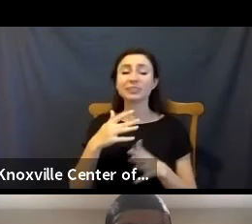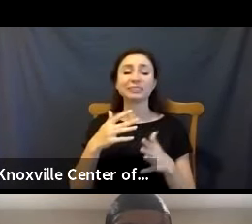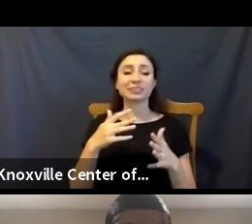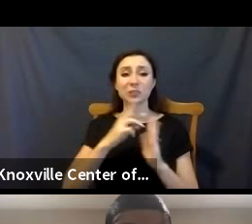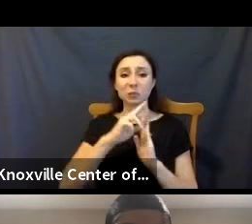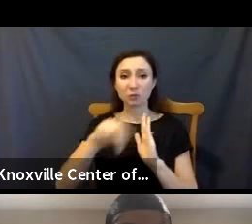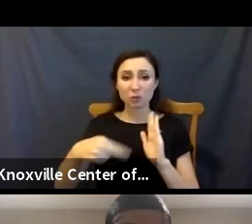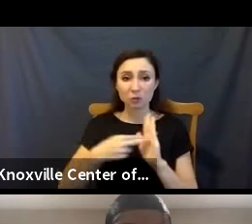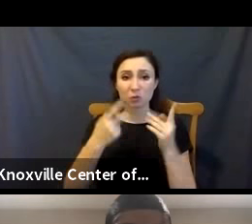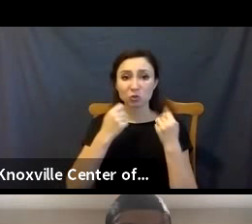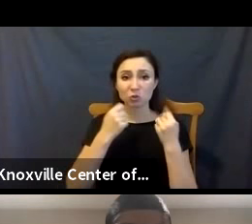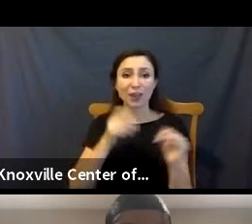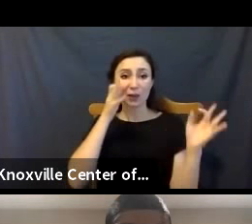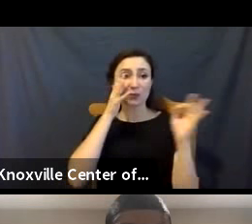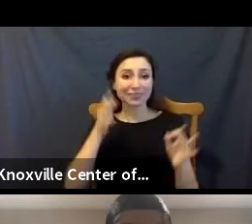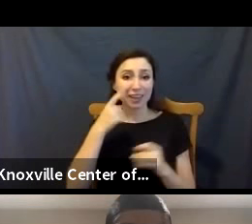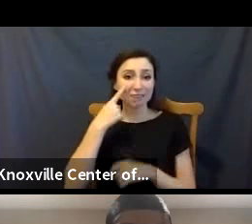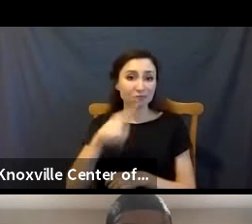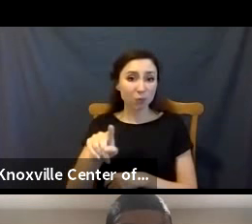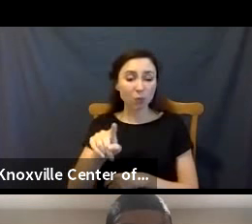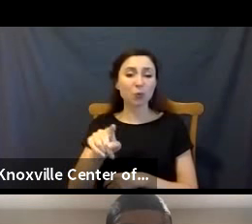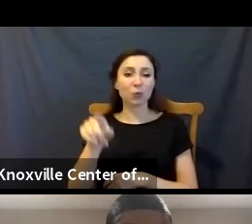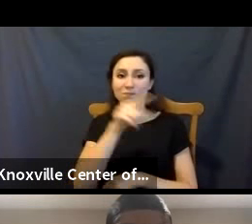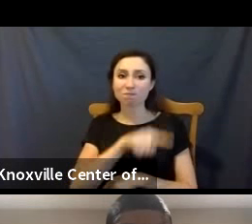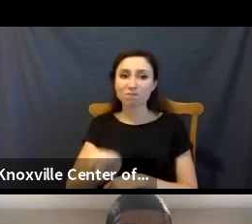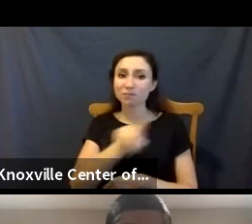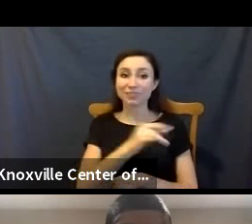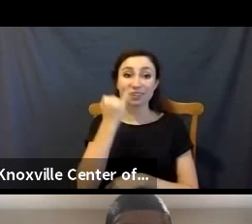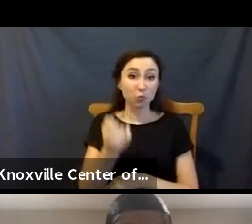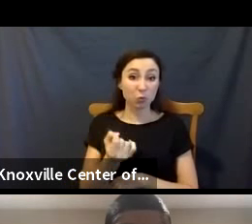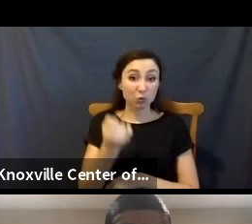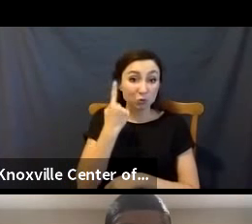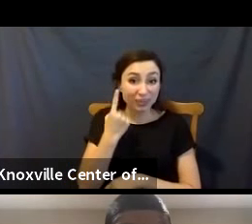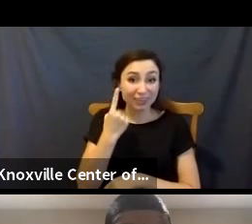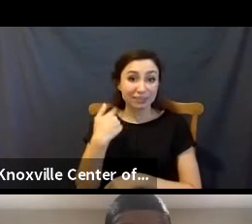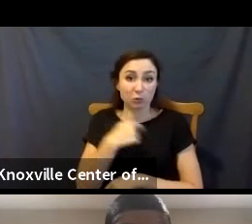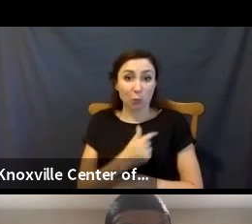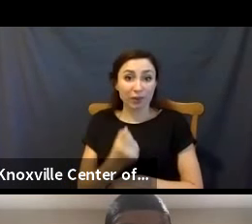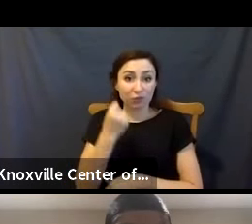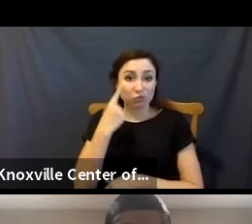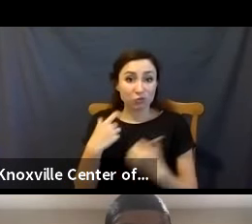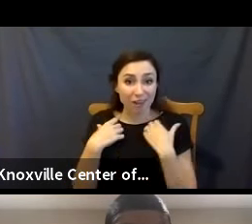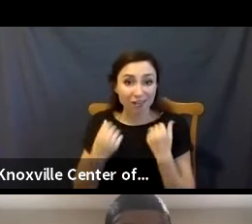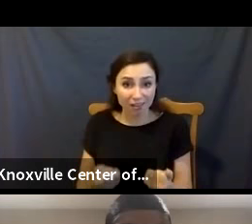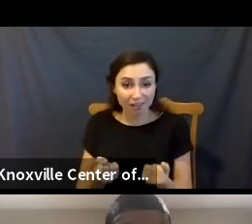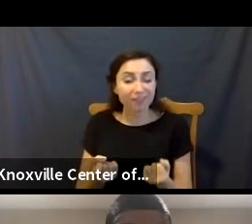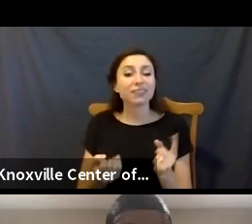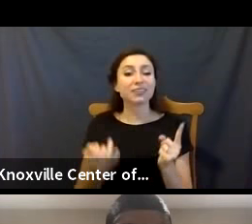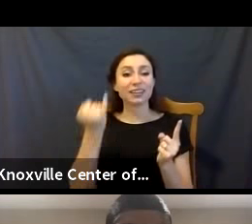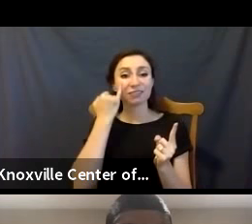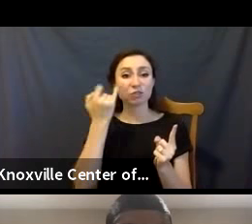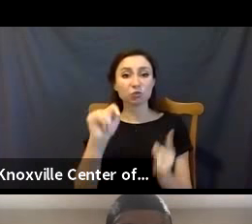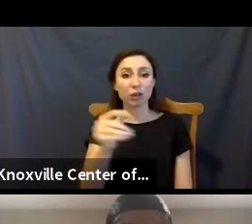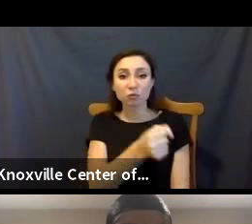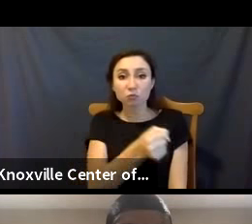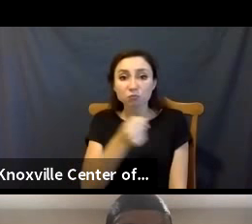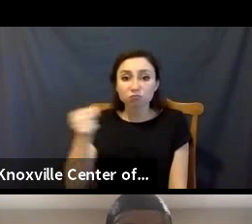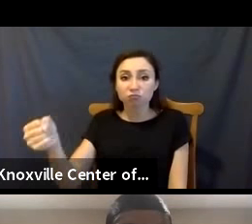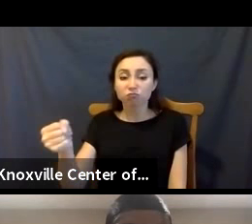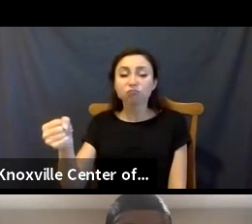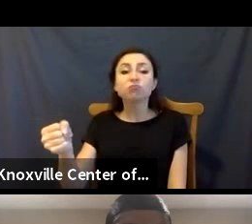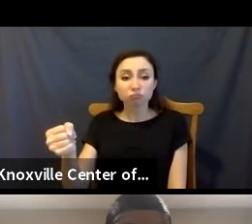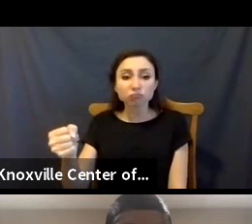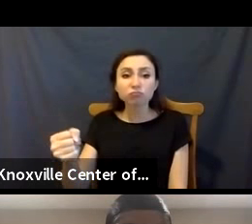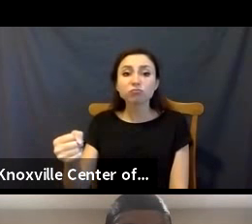to be trying to make these decisions if you understand it. And so to try to be put in a position to be making